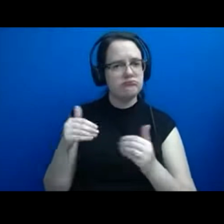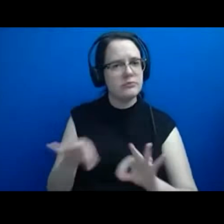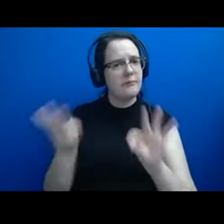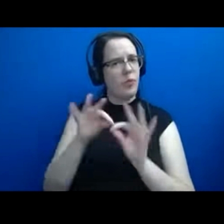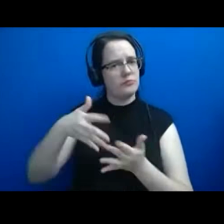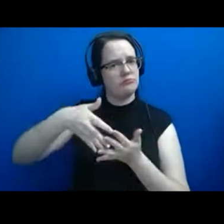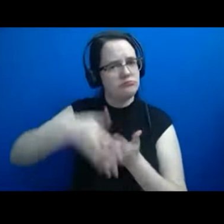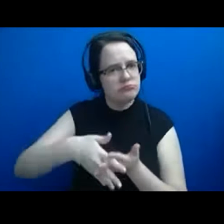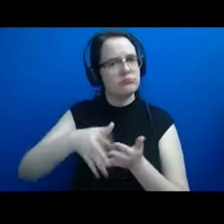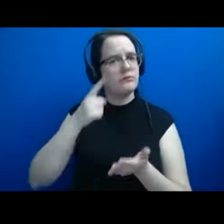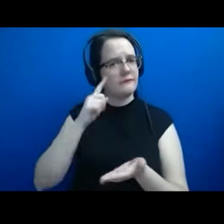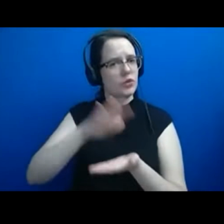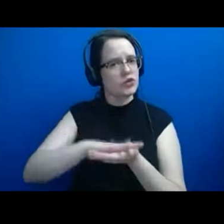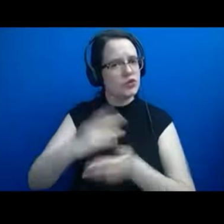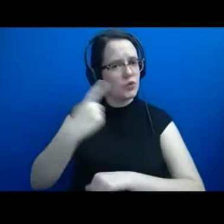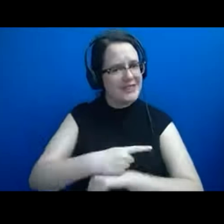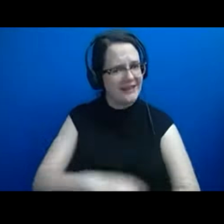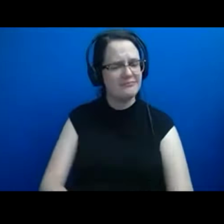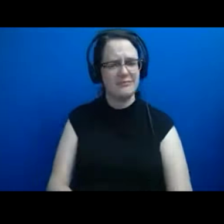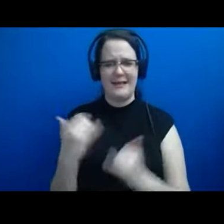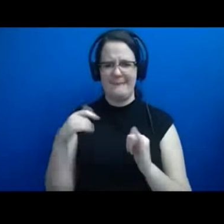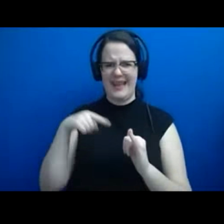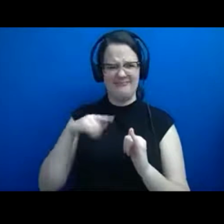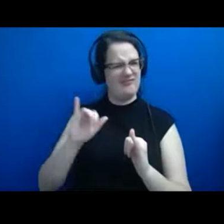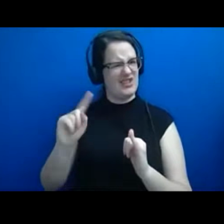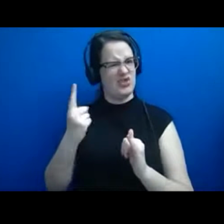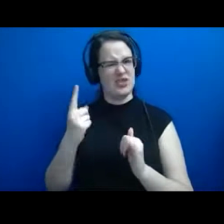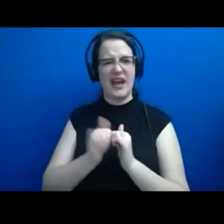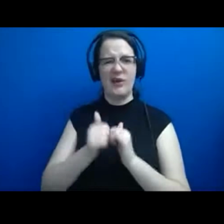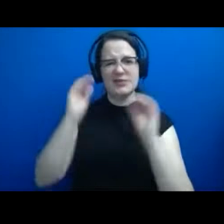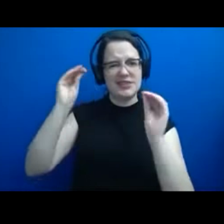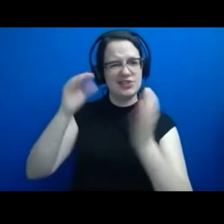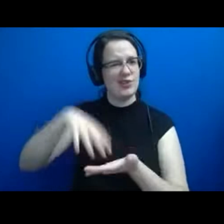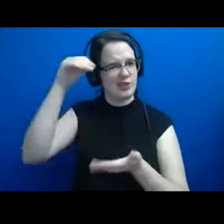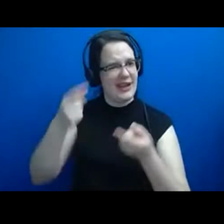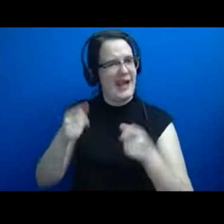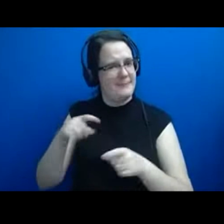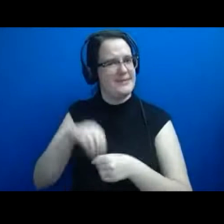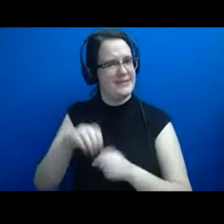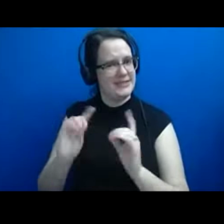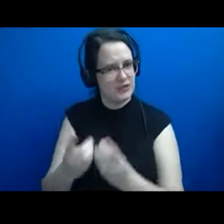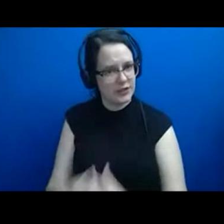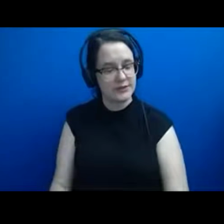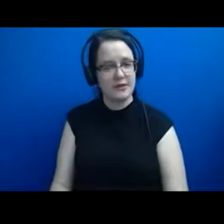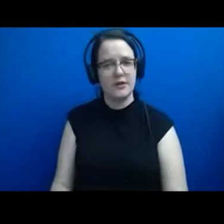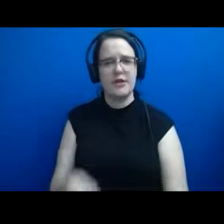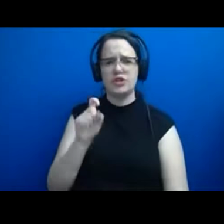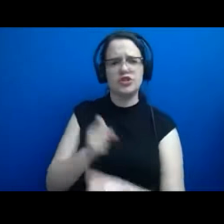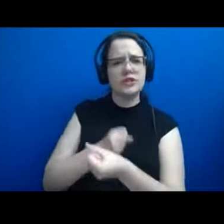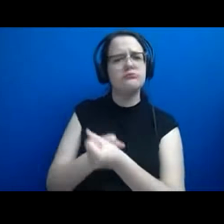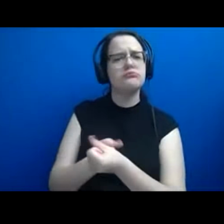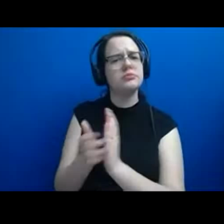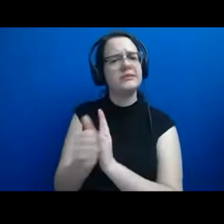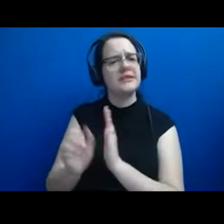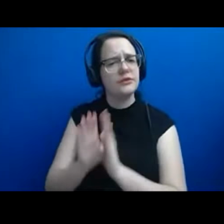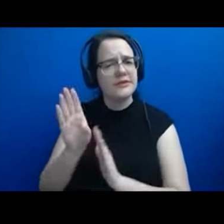of how teaching and learning is done in the district. It should foster skill building again. It should